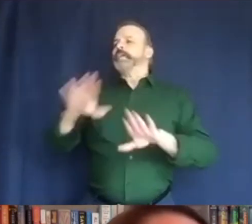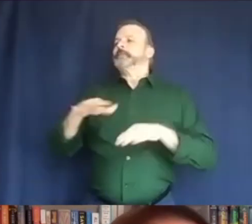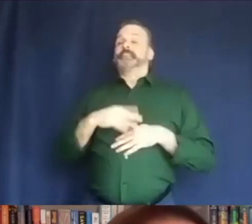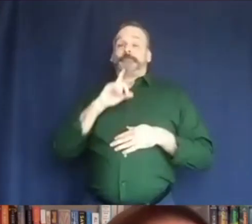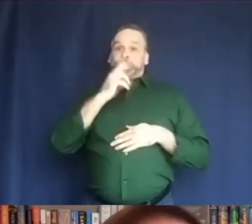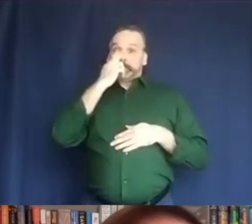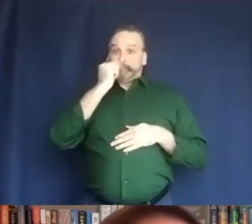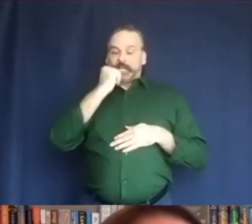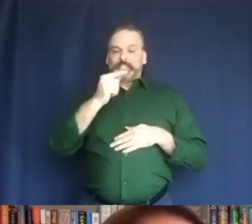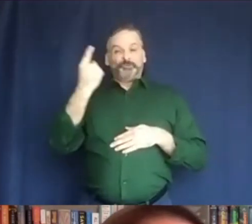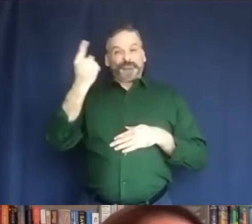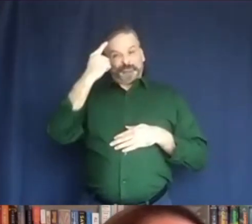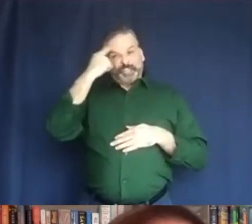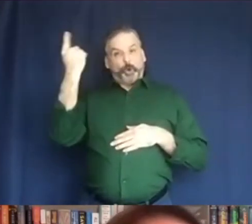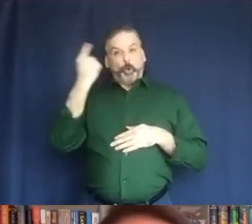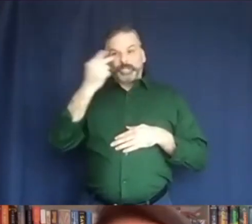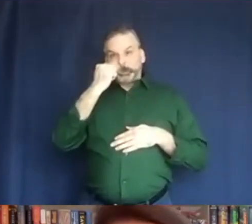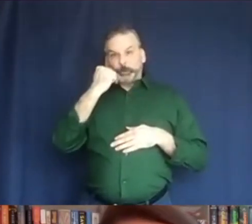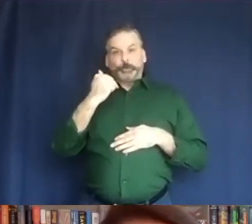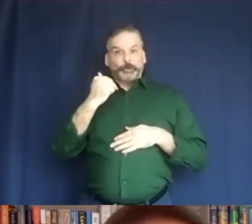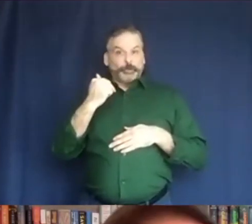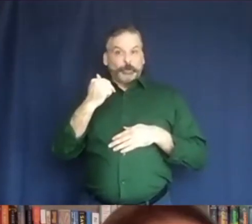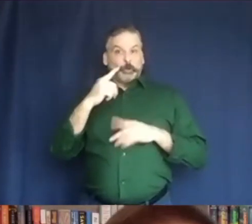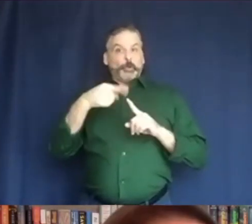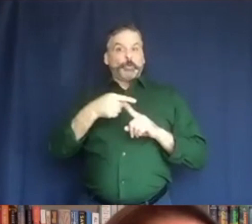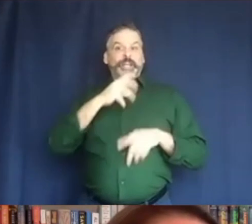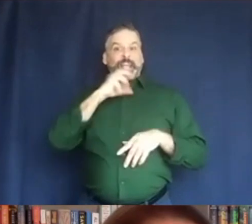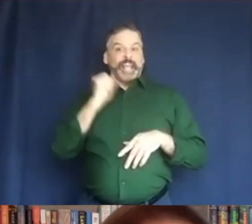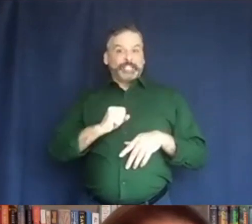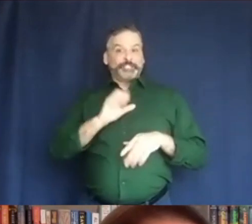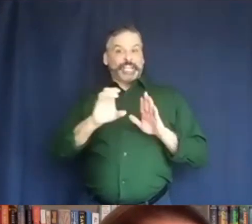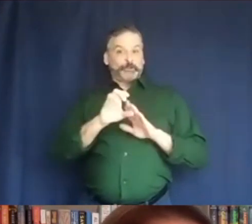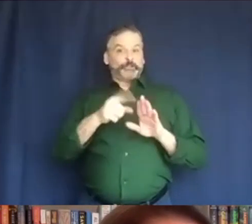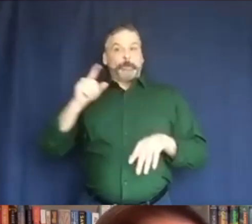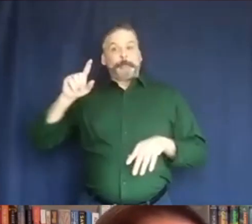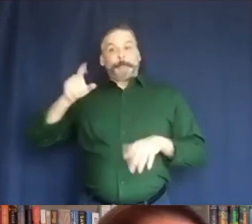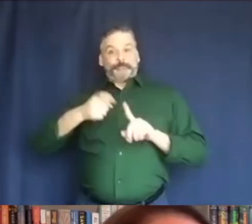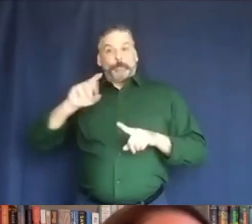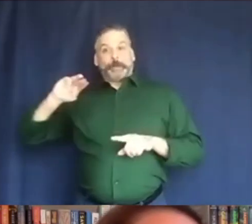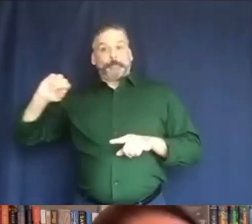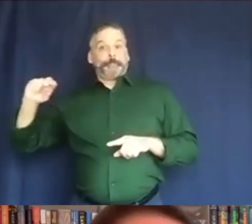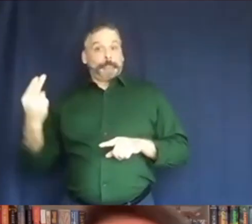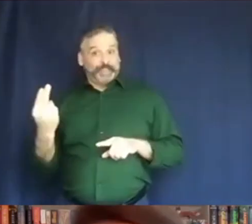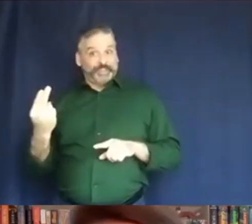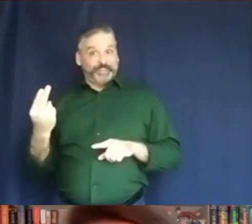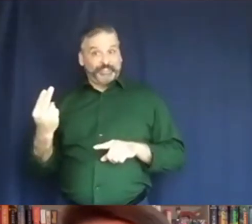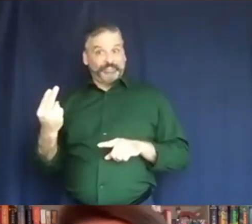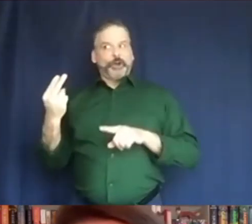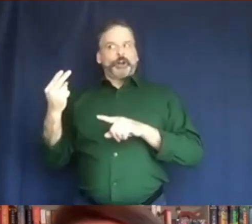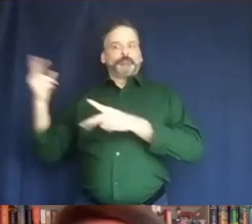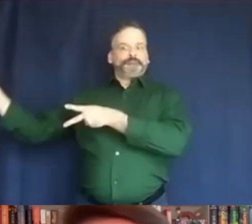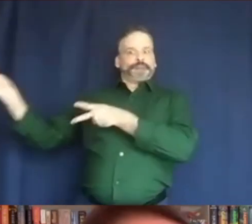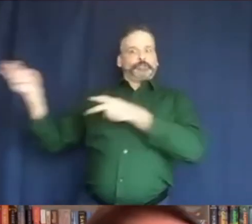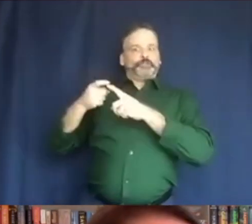is always humor to be found when ancient beings are taken from mythology and find themselves in modern times? And what do you think you get out of